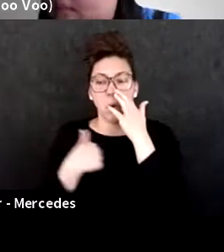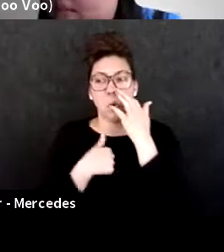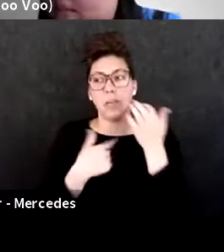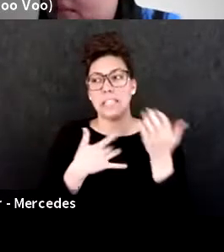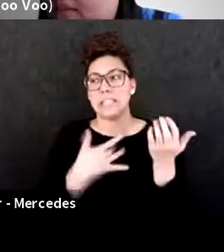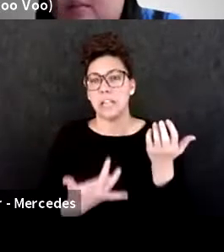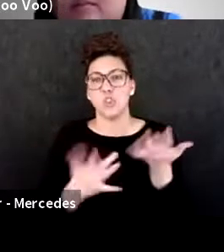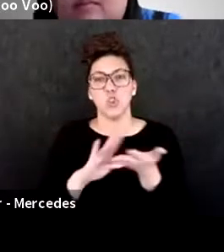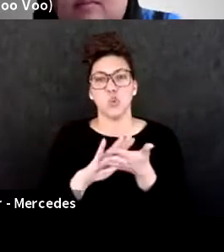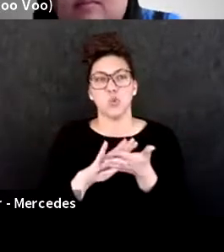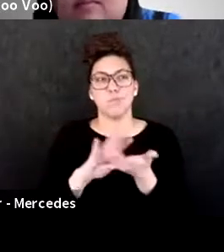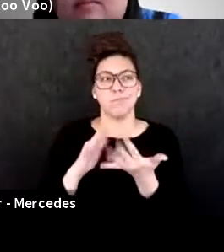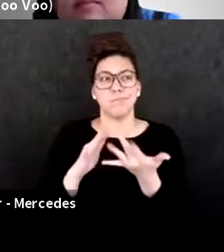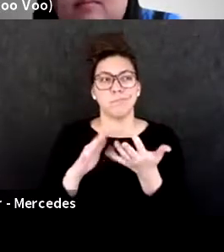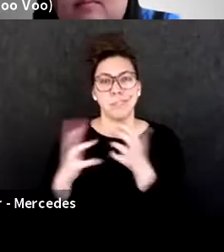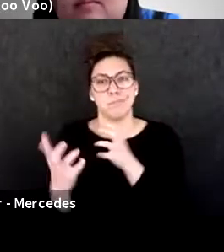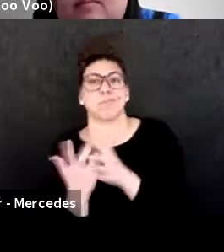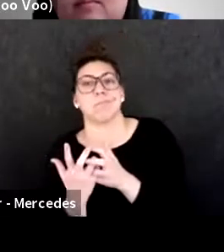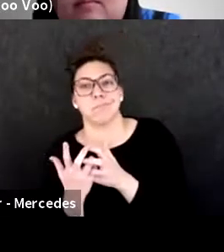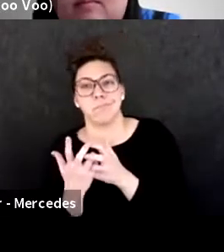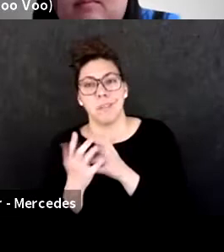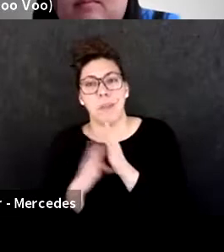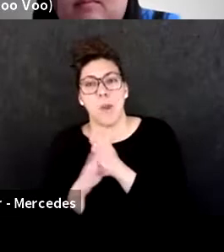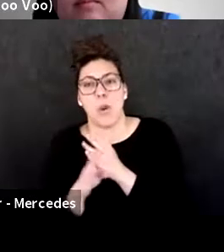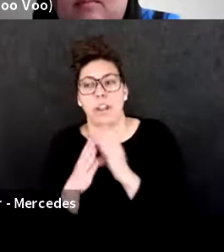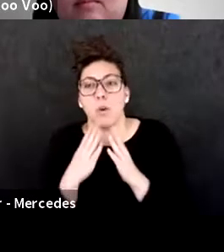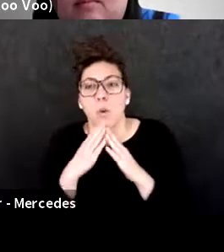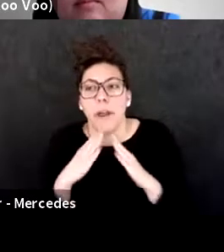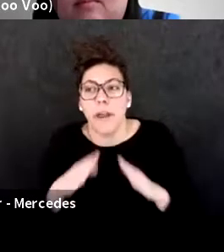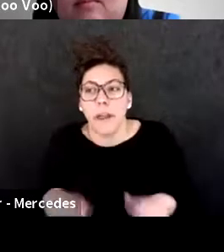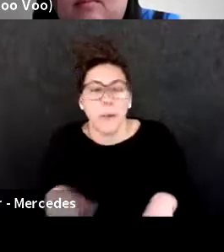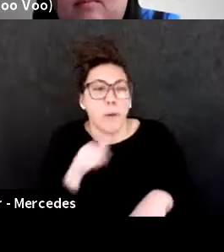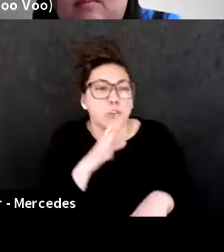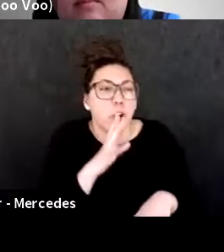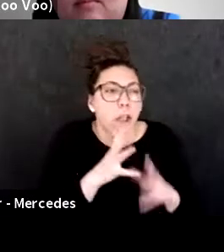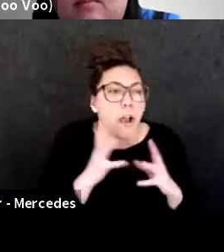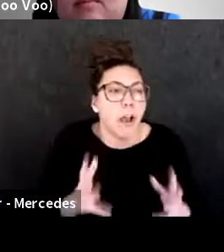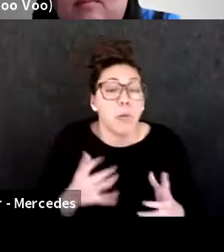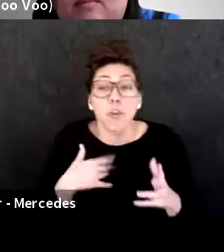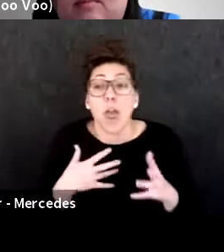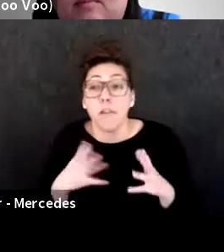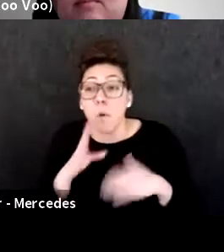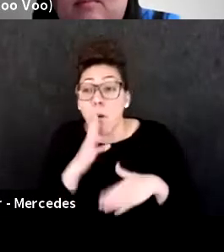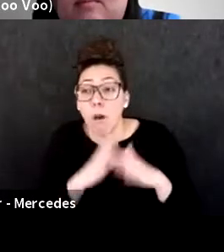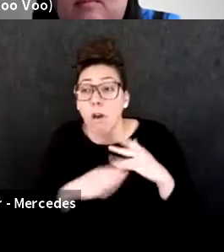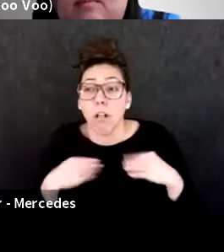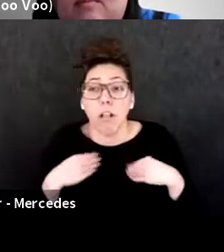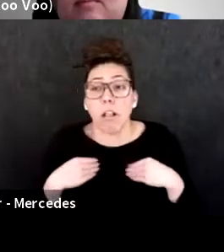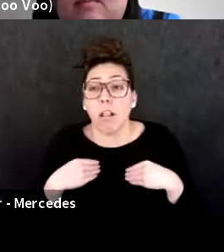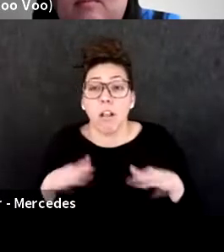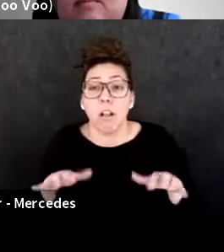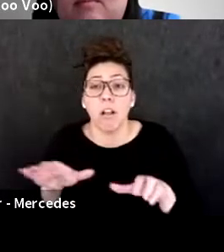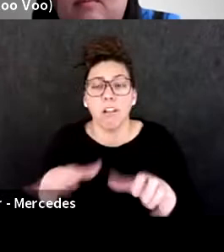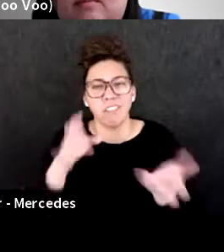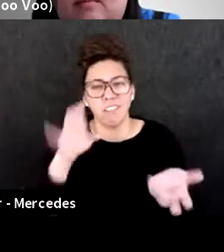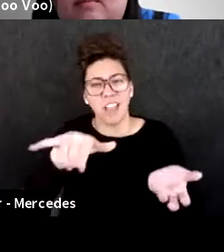As Asian Americans in this country is that we are quiet, we're silent, we don't really talk too much, we just go with the flow. But one piece that I do